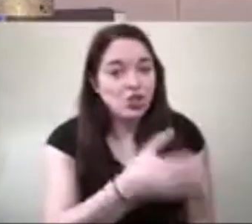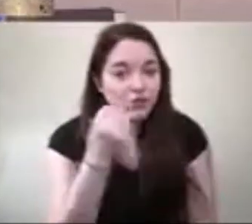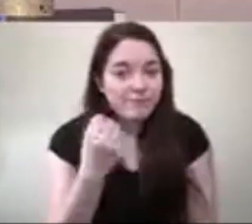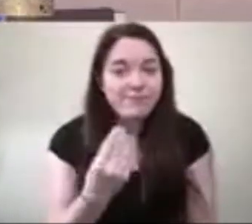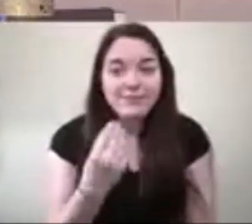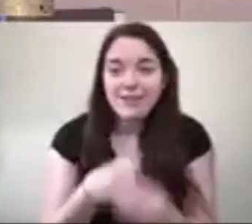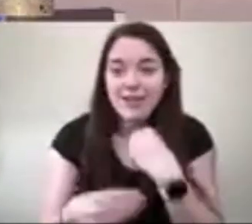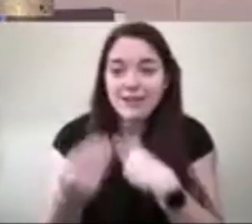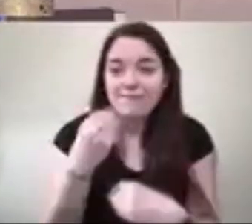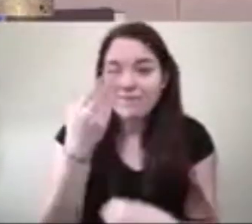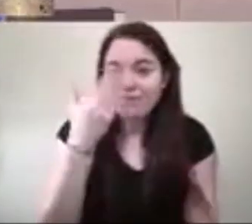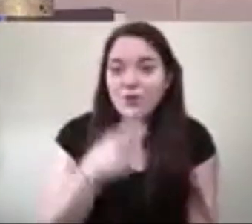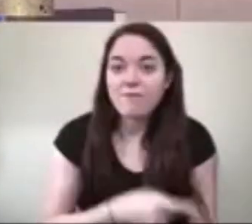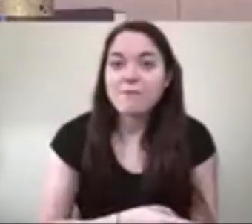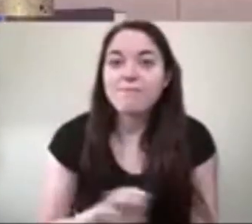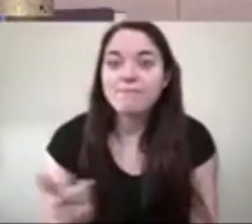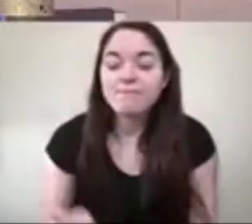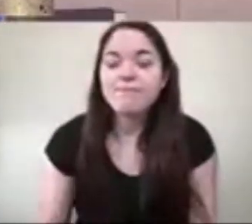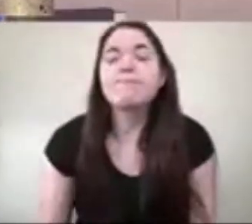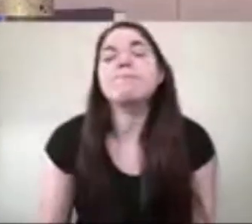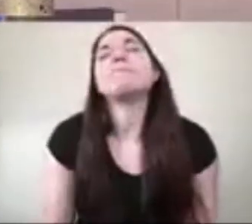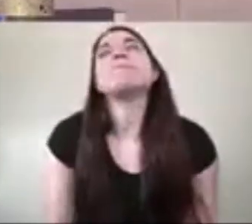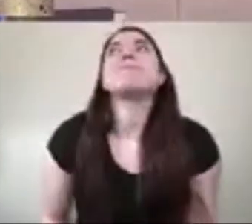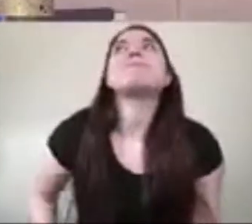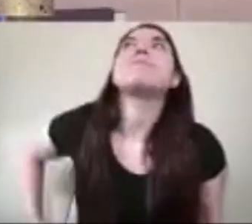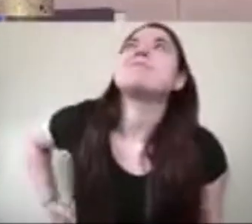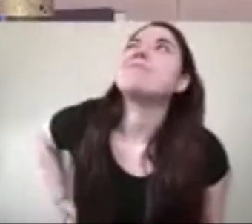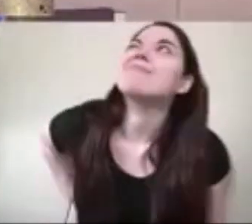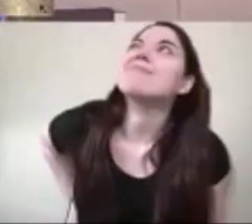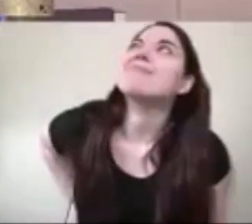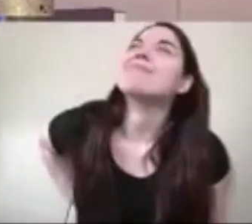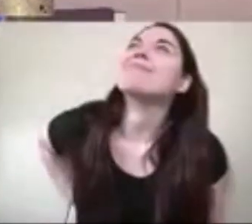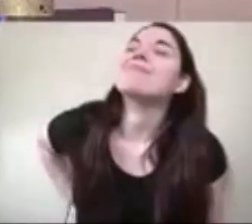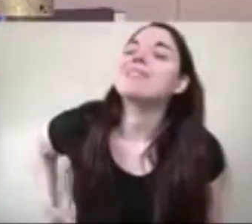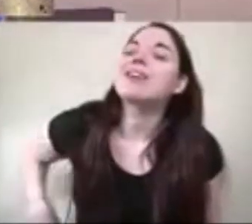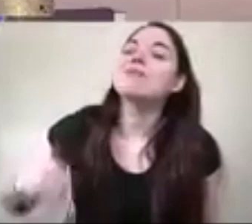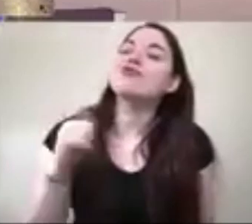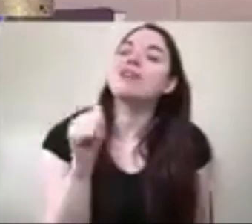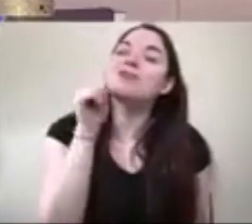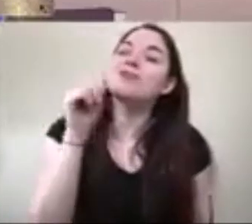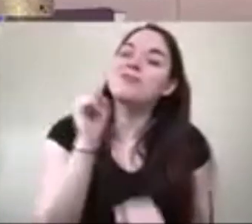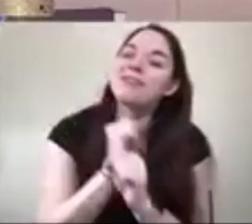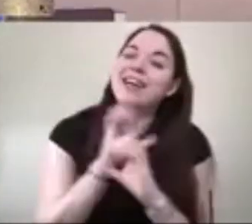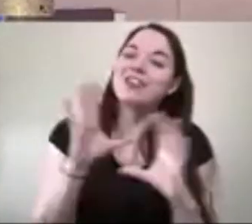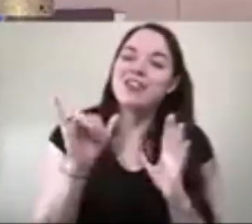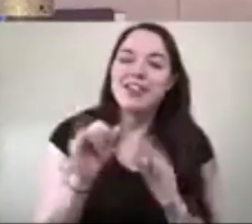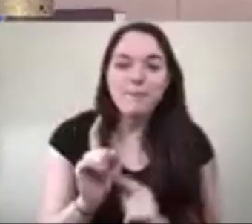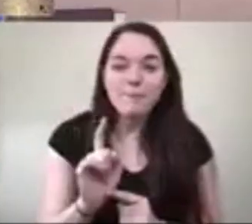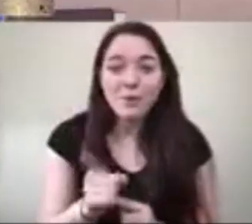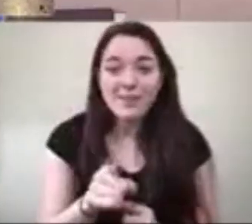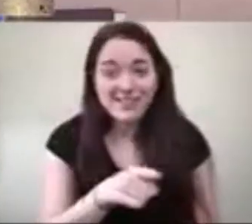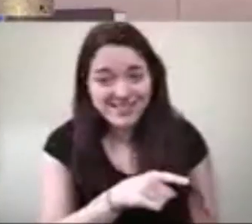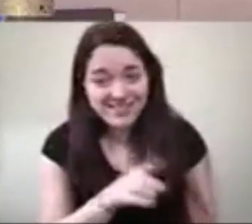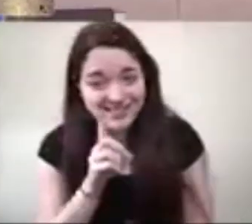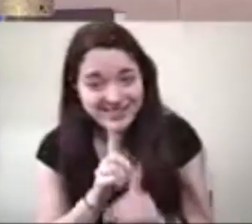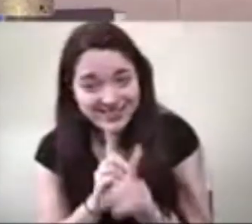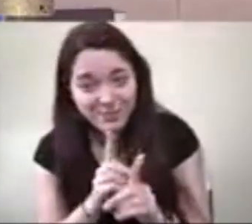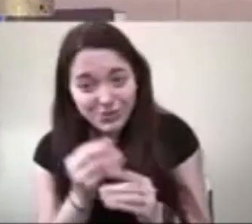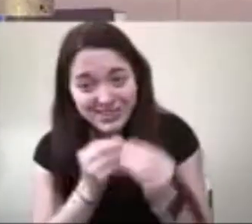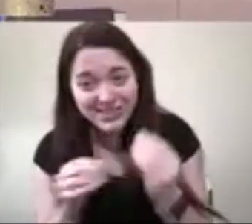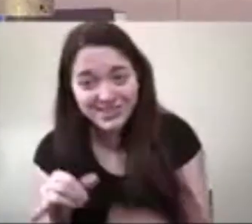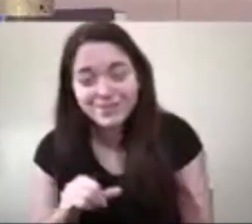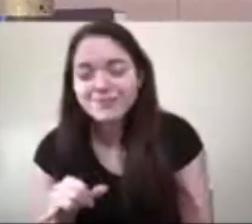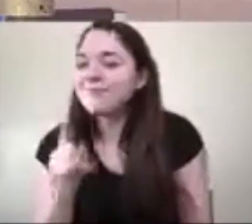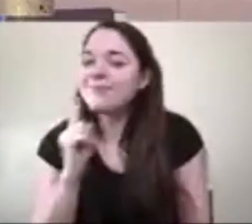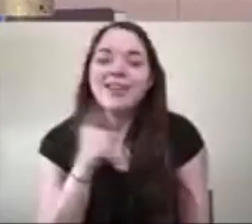presence. I'm trying to imagine that moment. Are they also eating? I think they're a little too